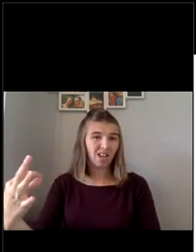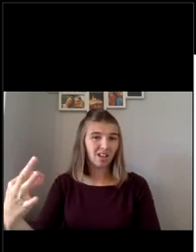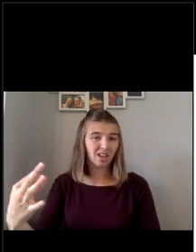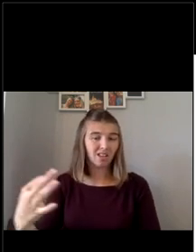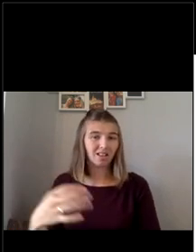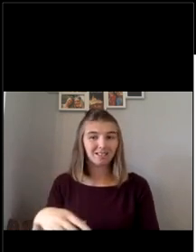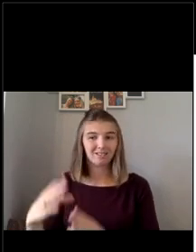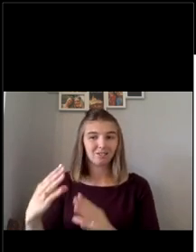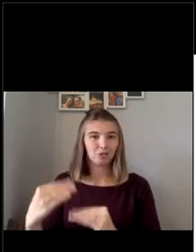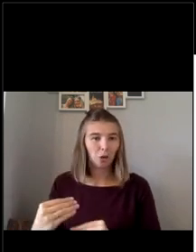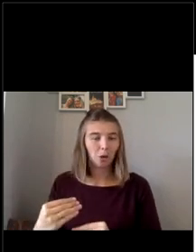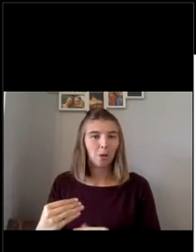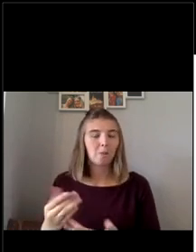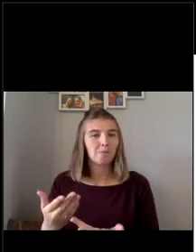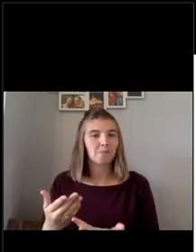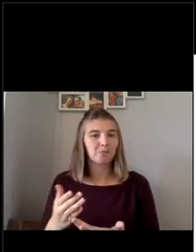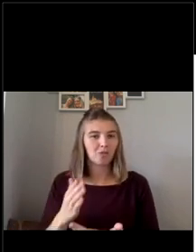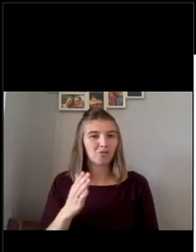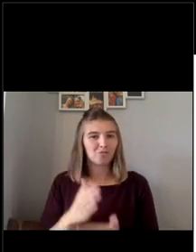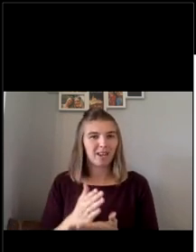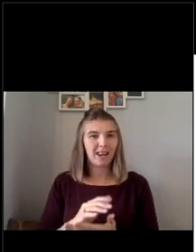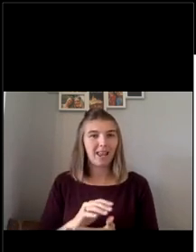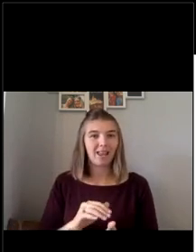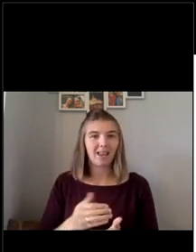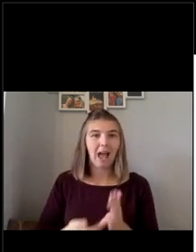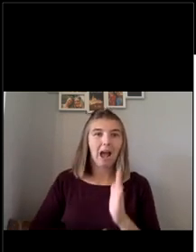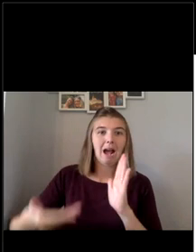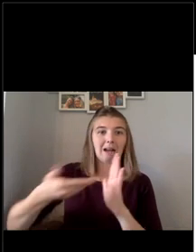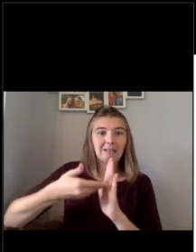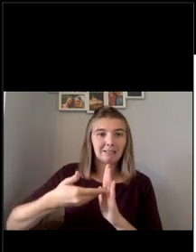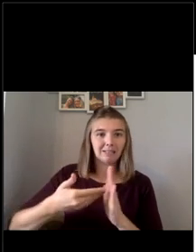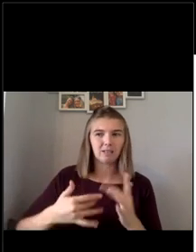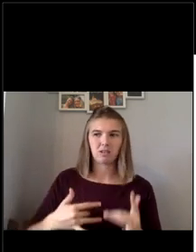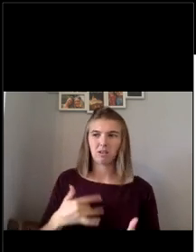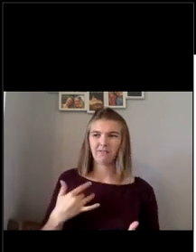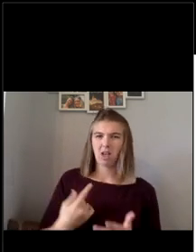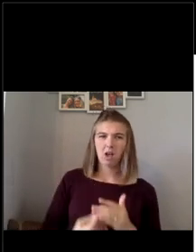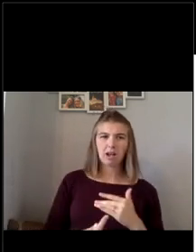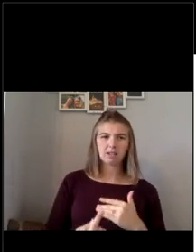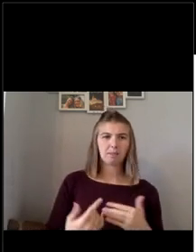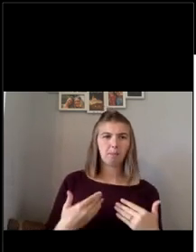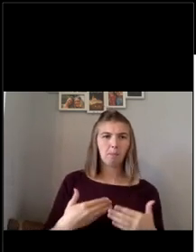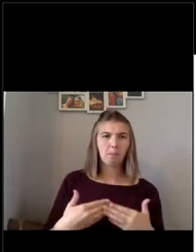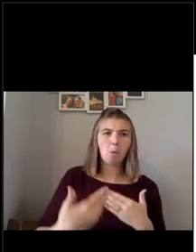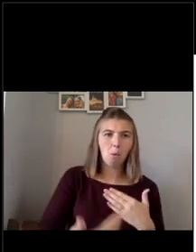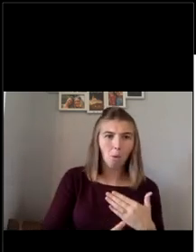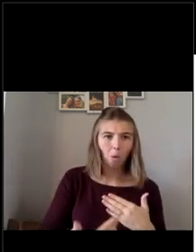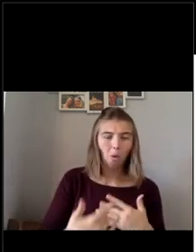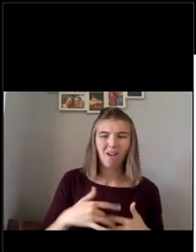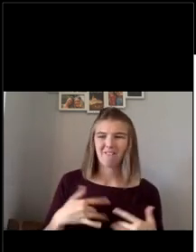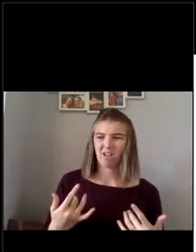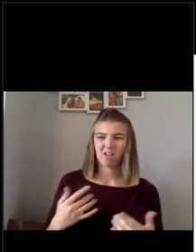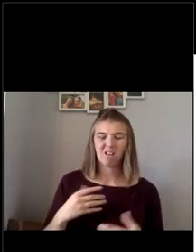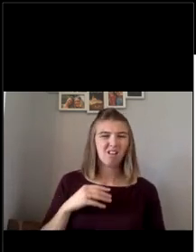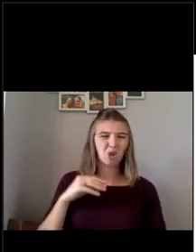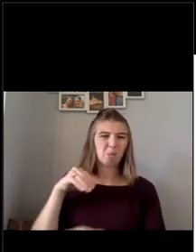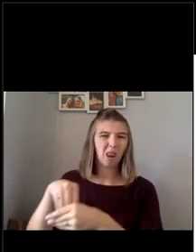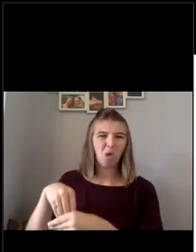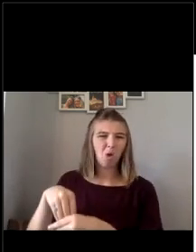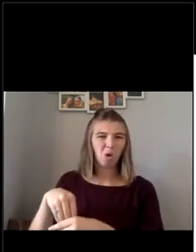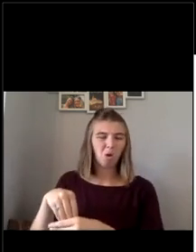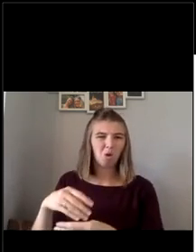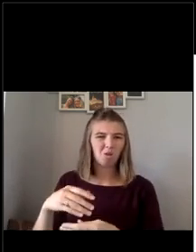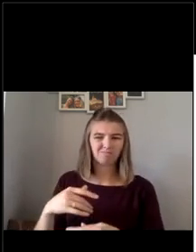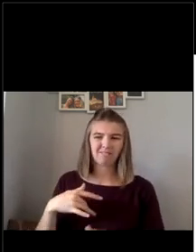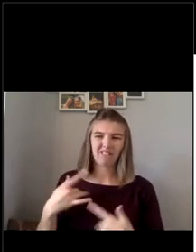really contributed to this feeling of being isolated. I felt like I didn't belong. I wasn't wanted here. And